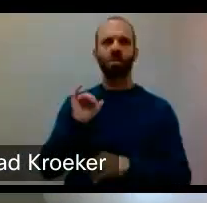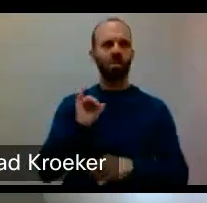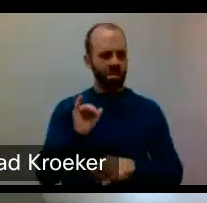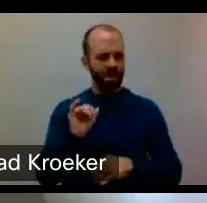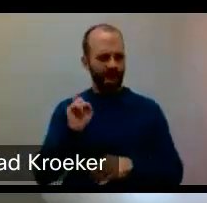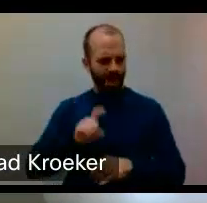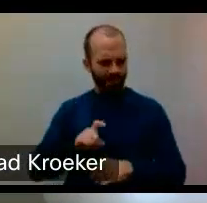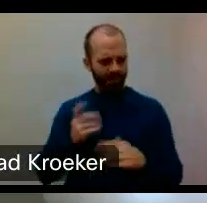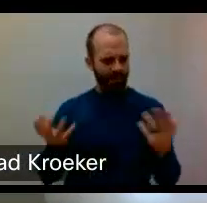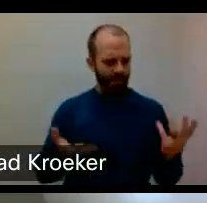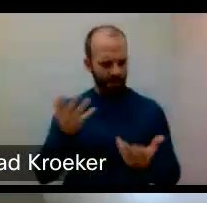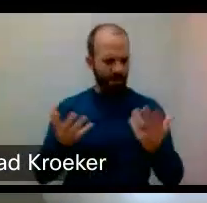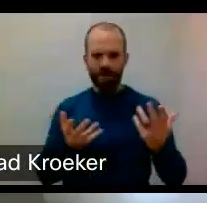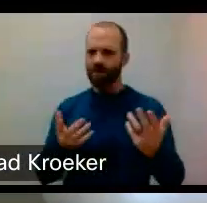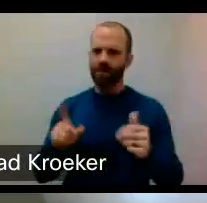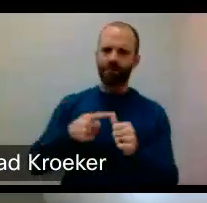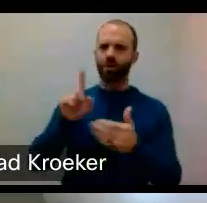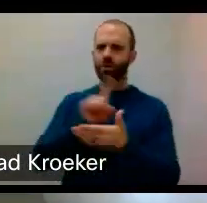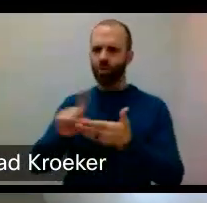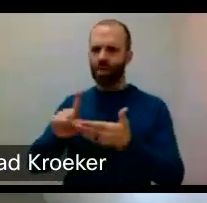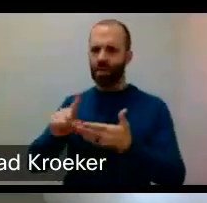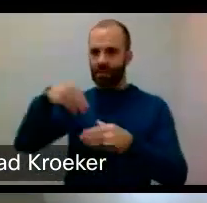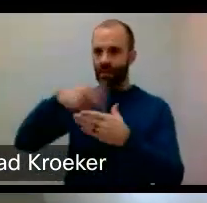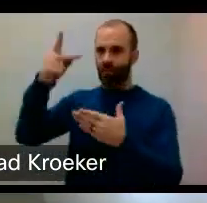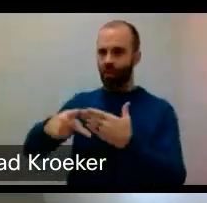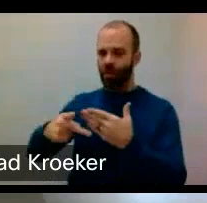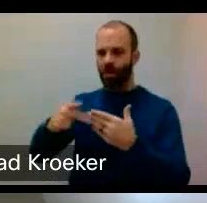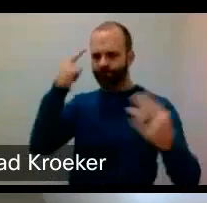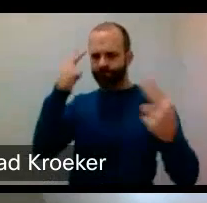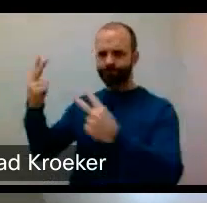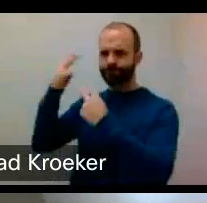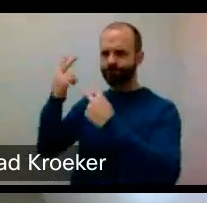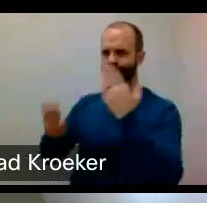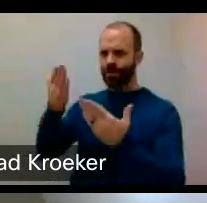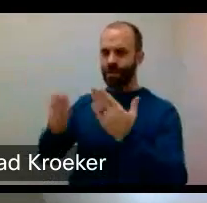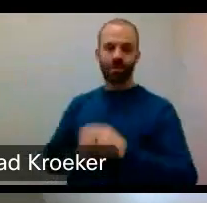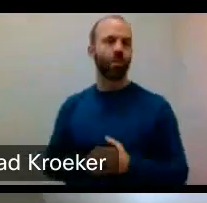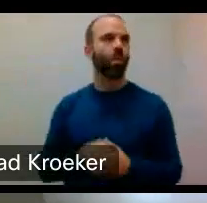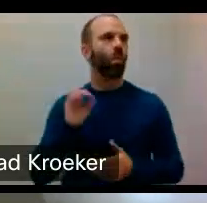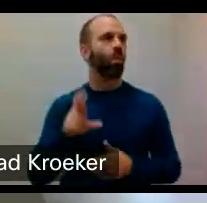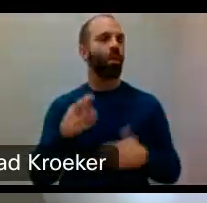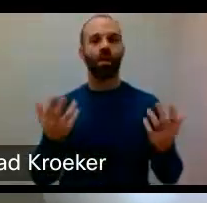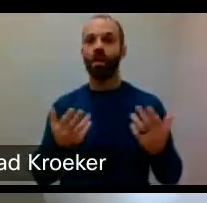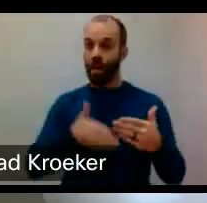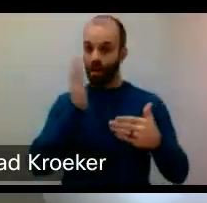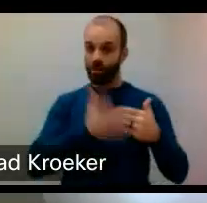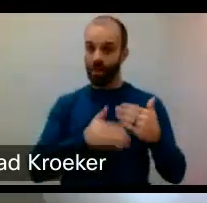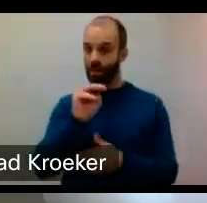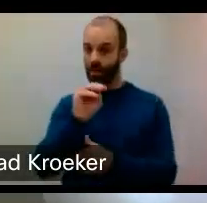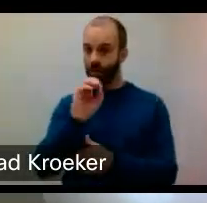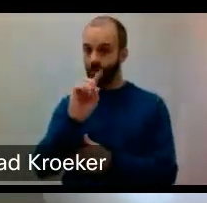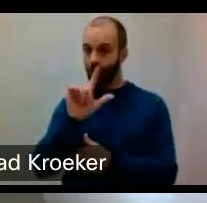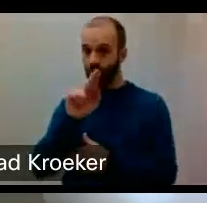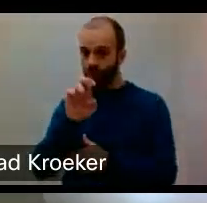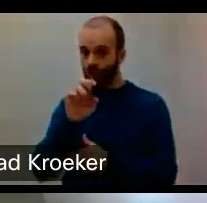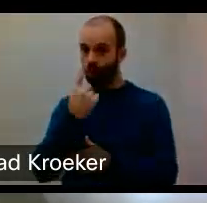your experience during your first week of the program. You may be asked, you've completed module 1 and your instructor asked you